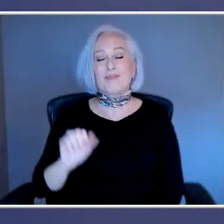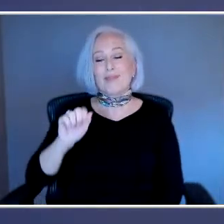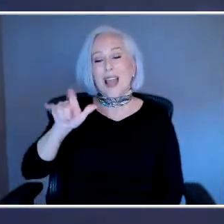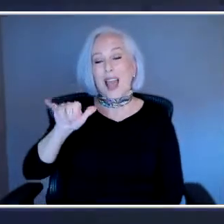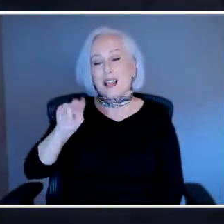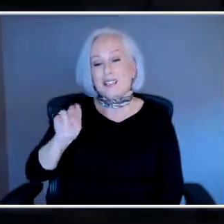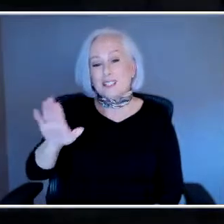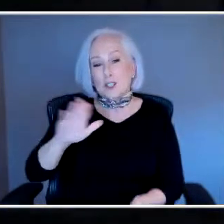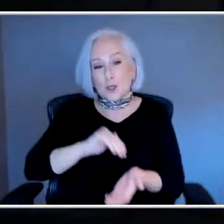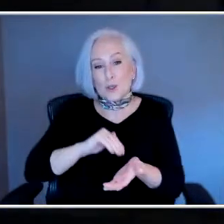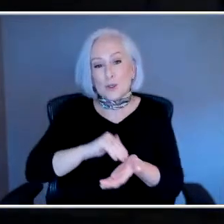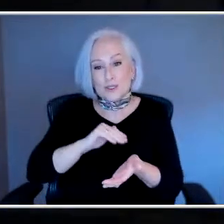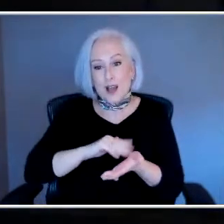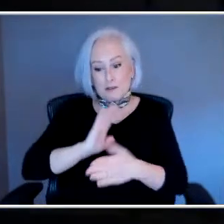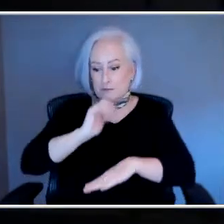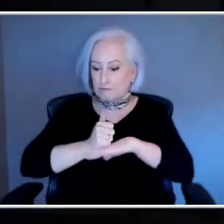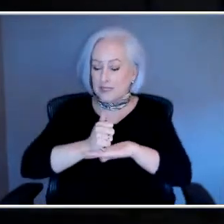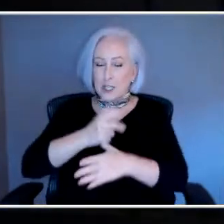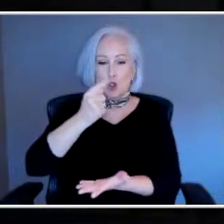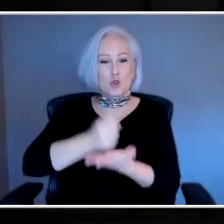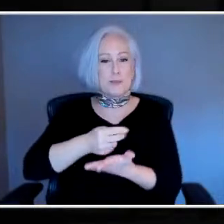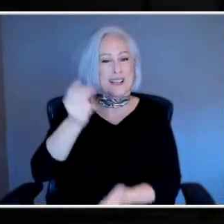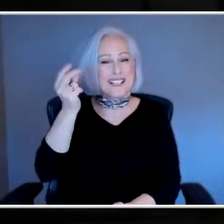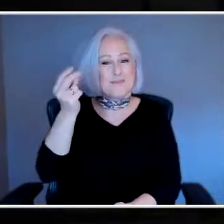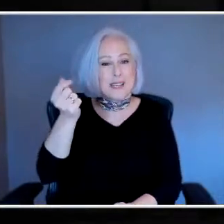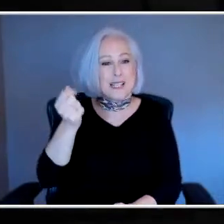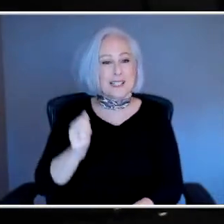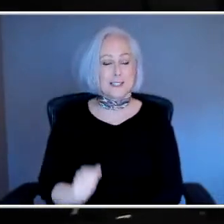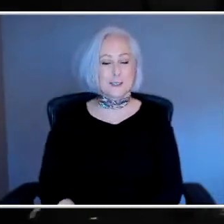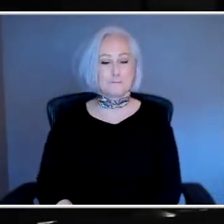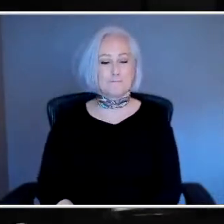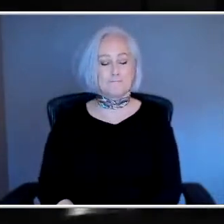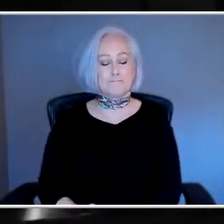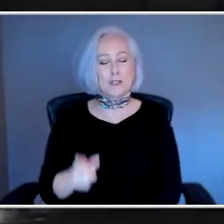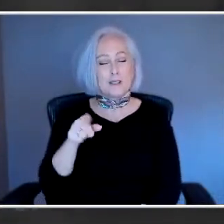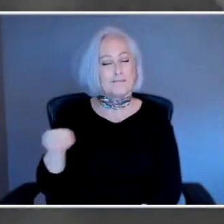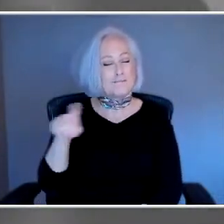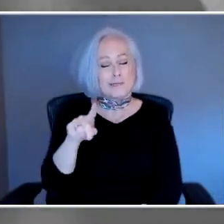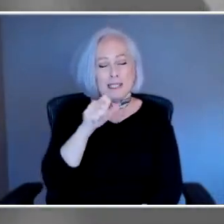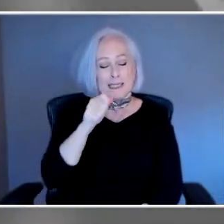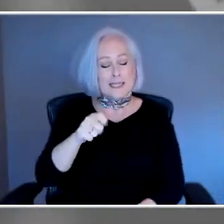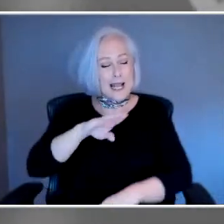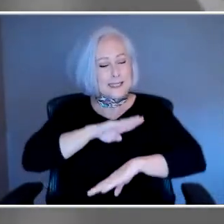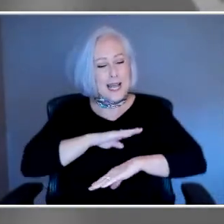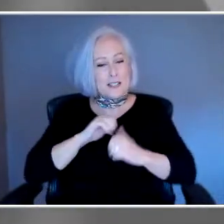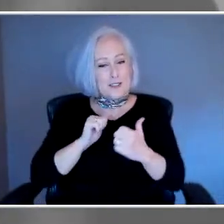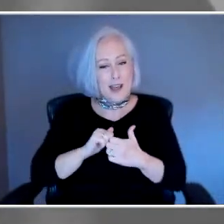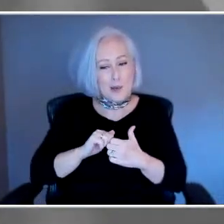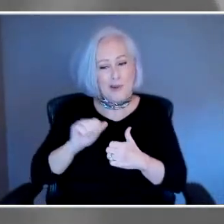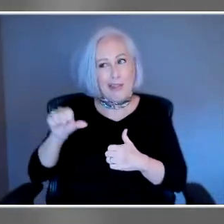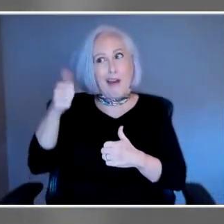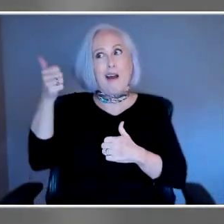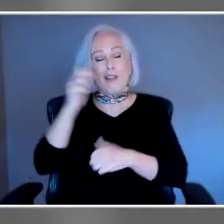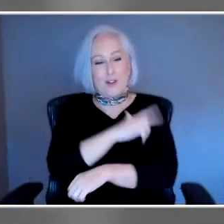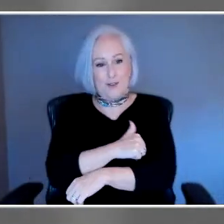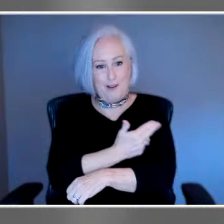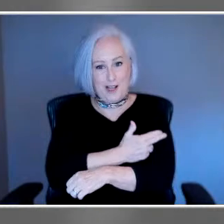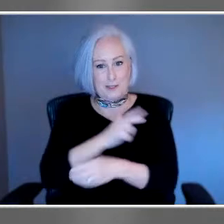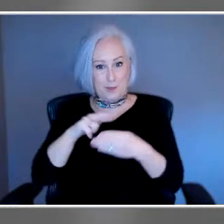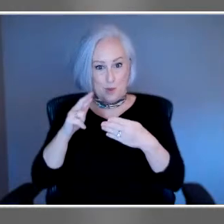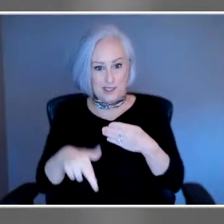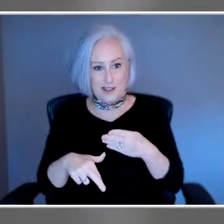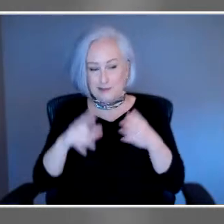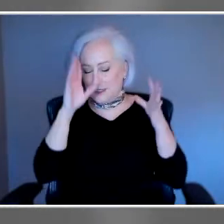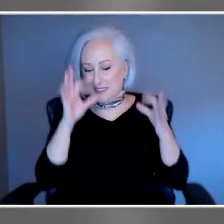treatment immediately, but they weren't satisfied with the previous lab results from the other hospital, so they ordered their own. Turns